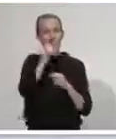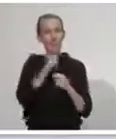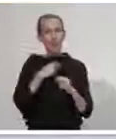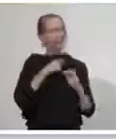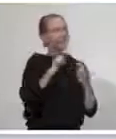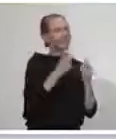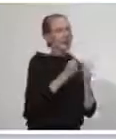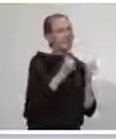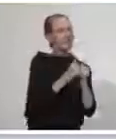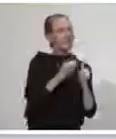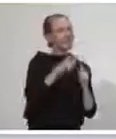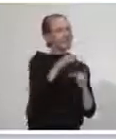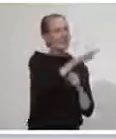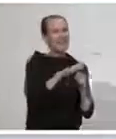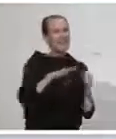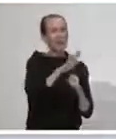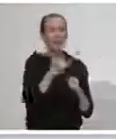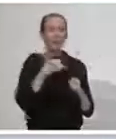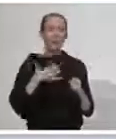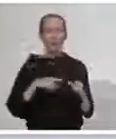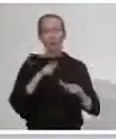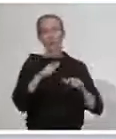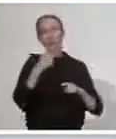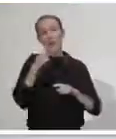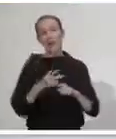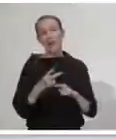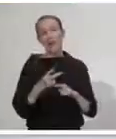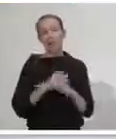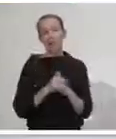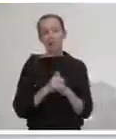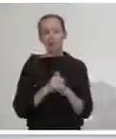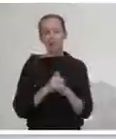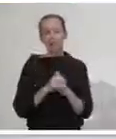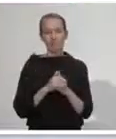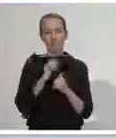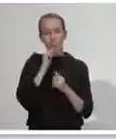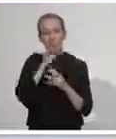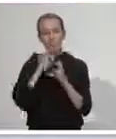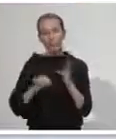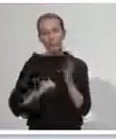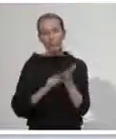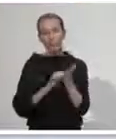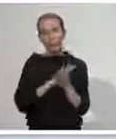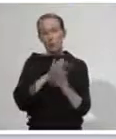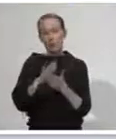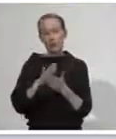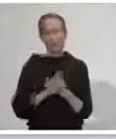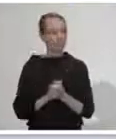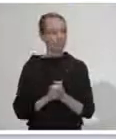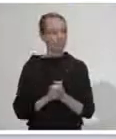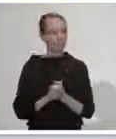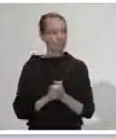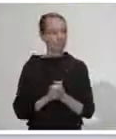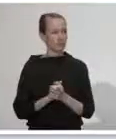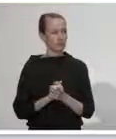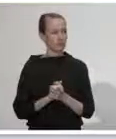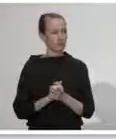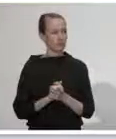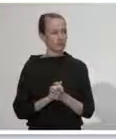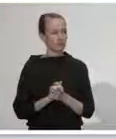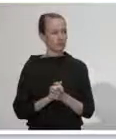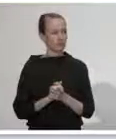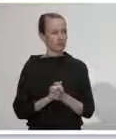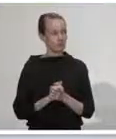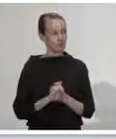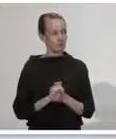we will be weighing all of those issues up. Ben, and then down the back, and then we'll conclude. Just a question about job losses, because we know there are going to be some. Obviously, we'll try